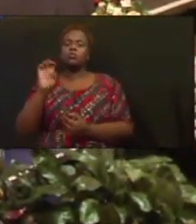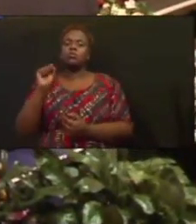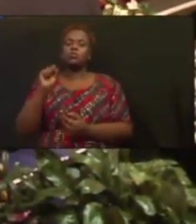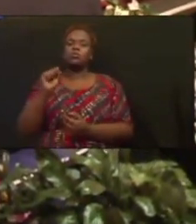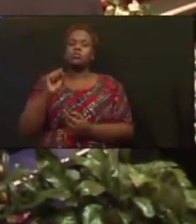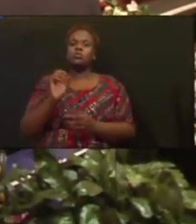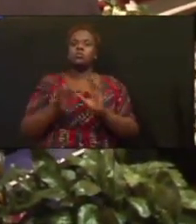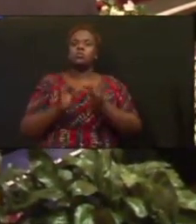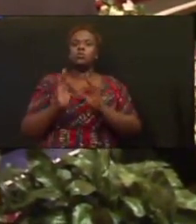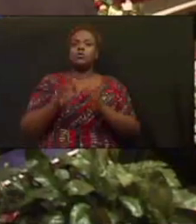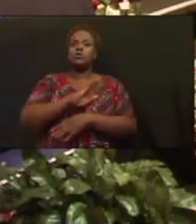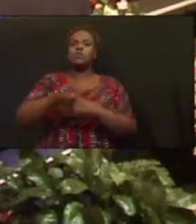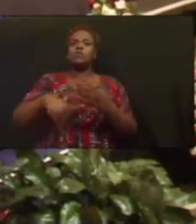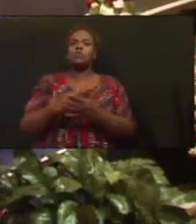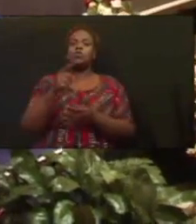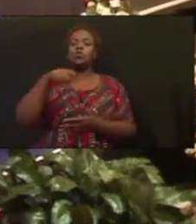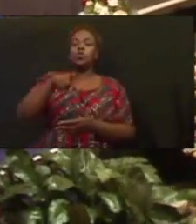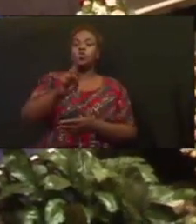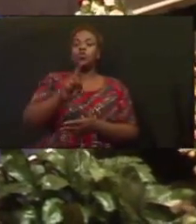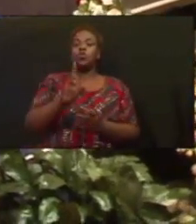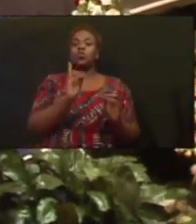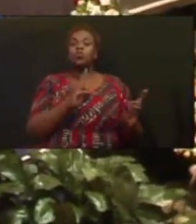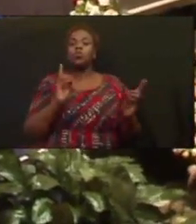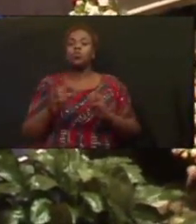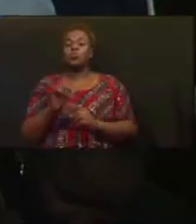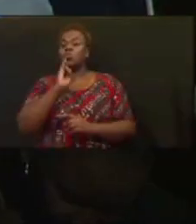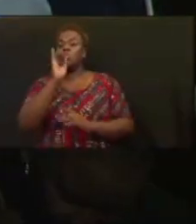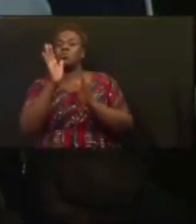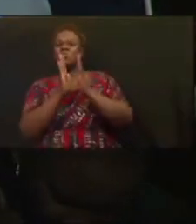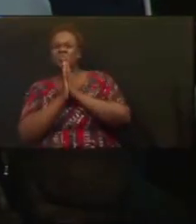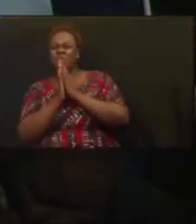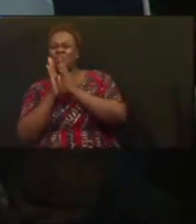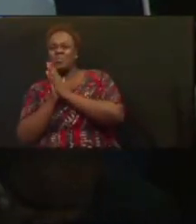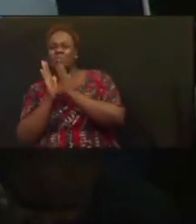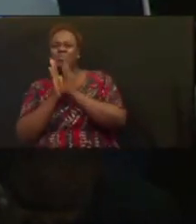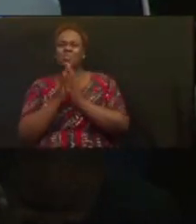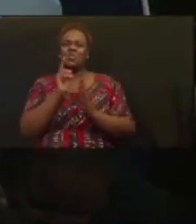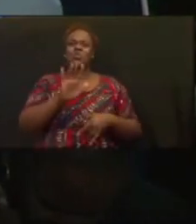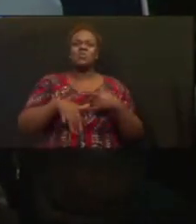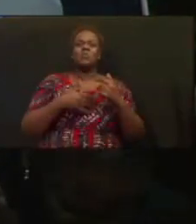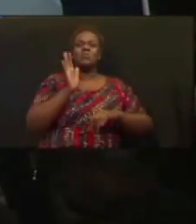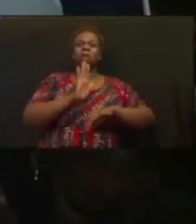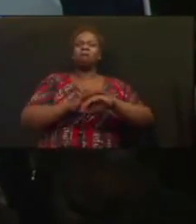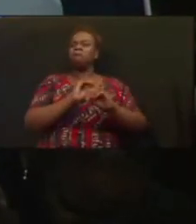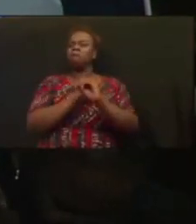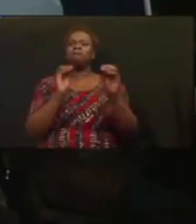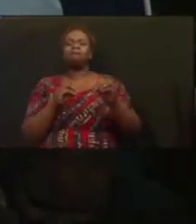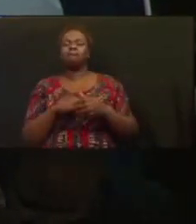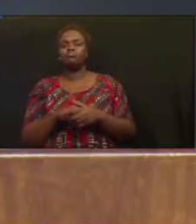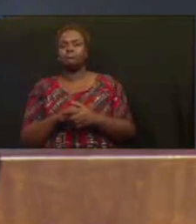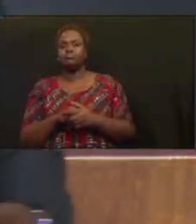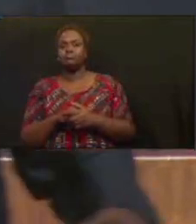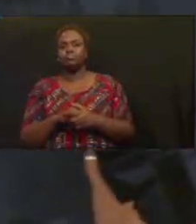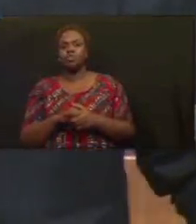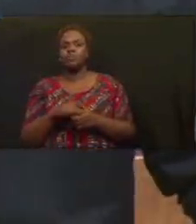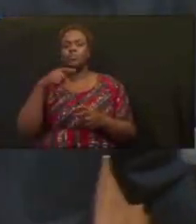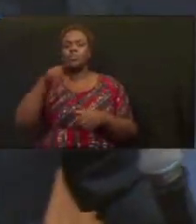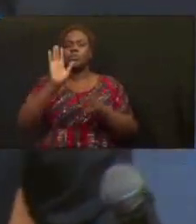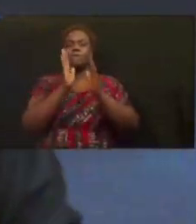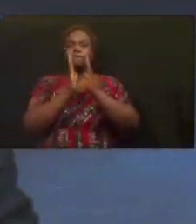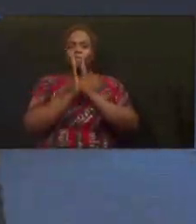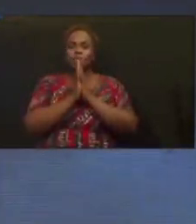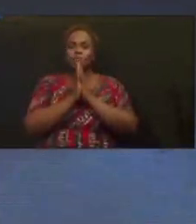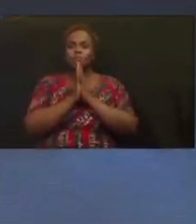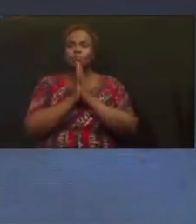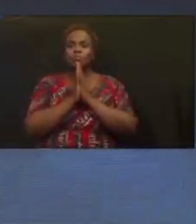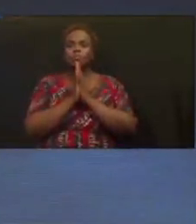or all you carry is Bible recitation, you will be disappointed. The cosmos does not understand that language. Your prayer and your